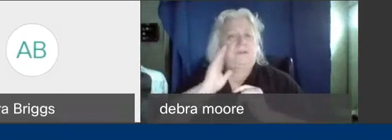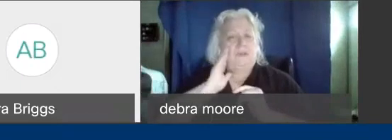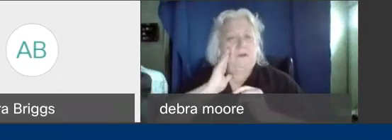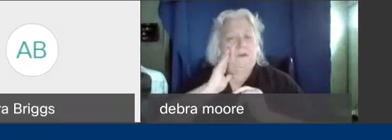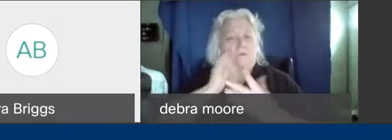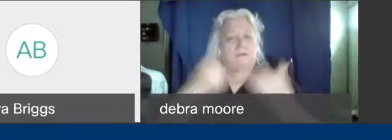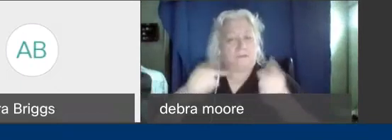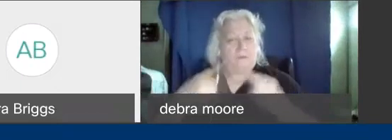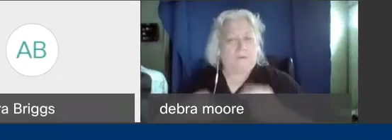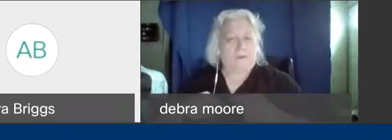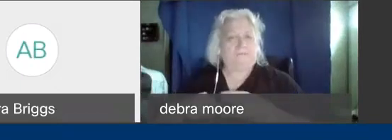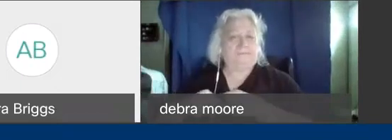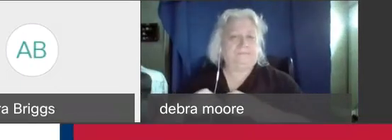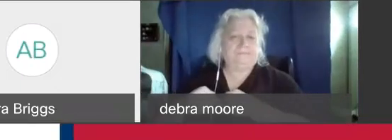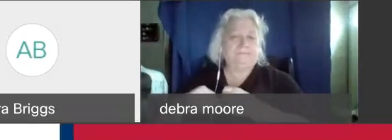need.